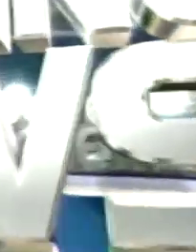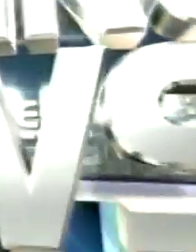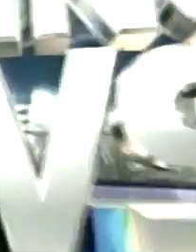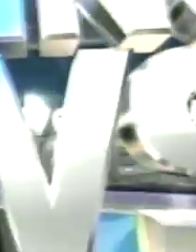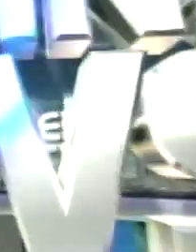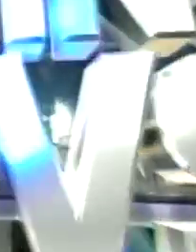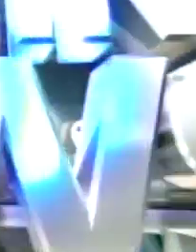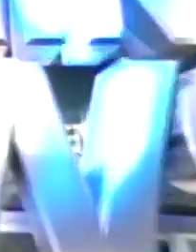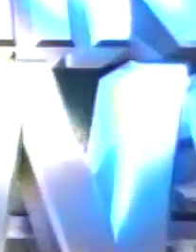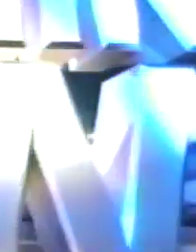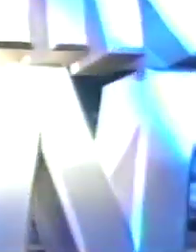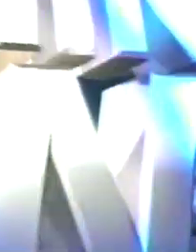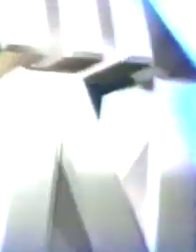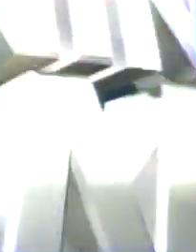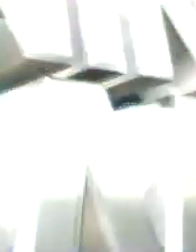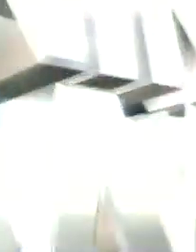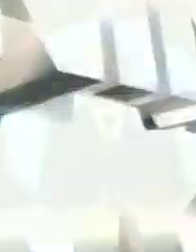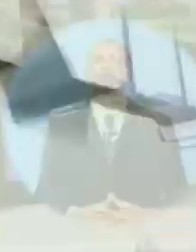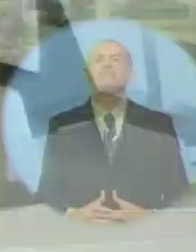News.